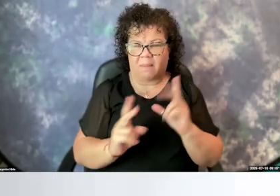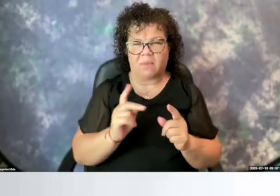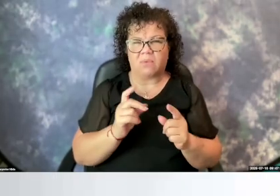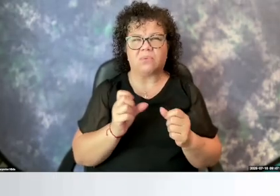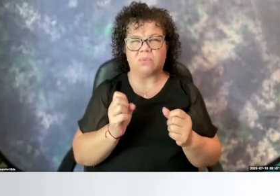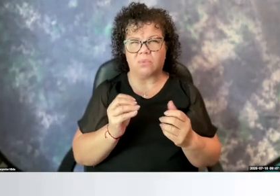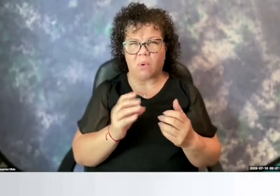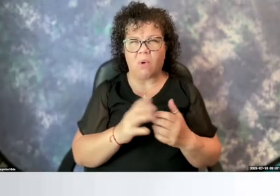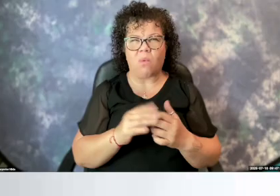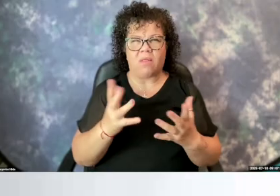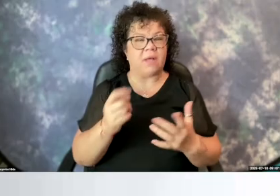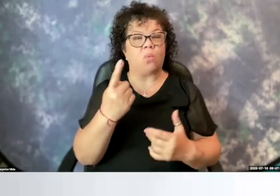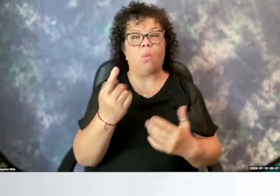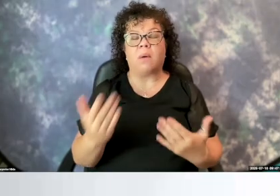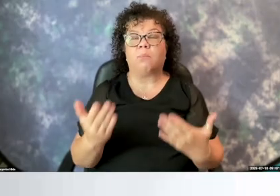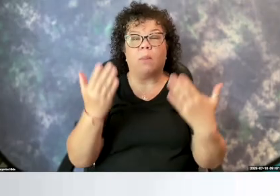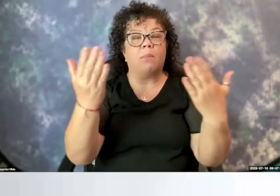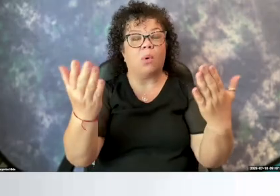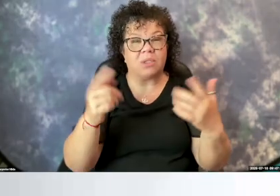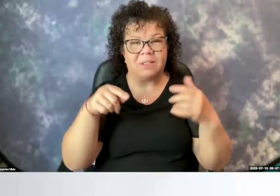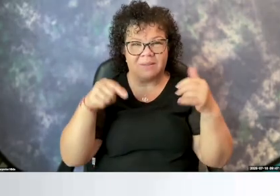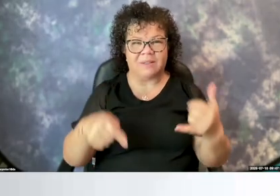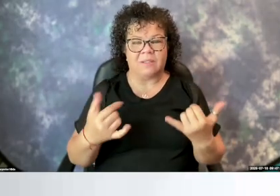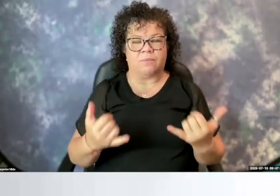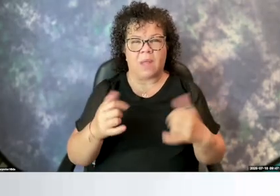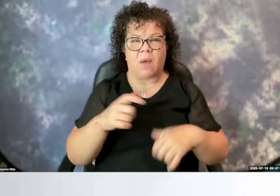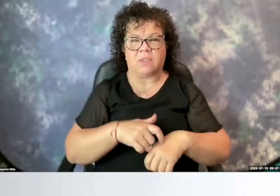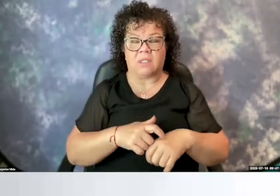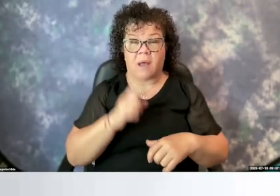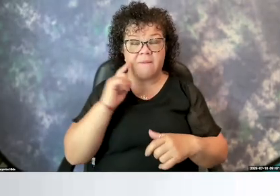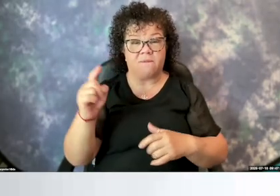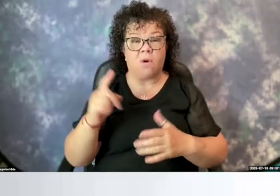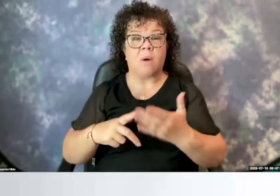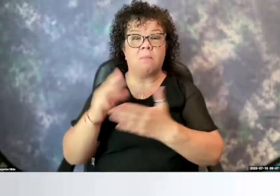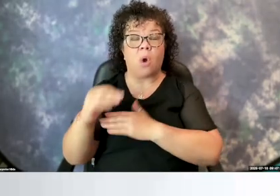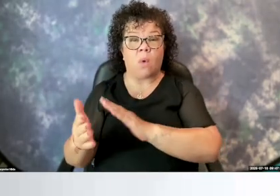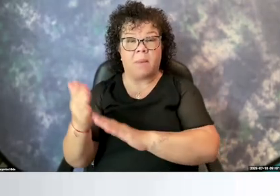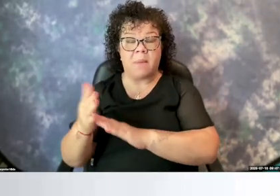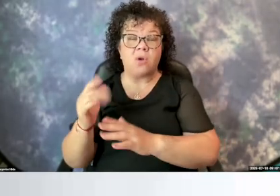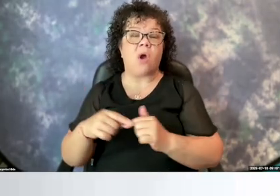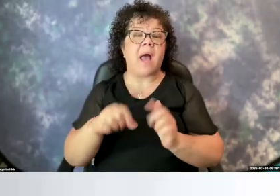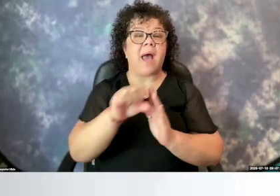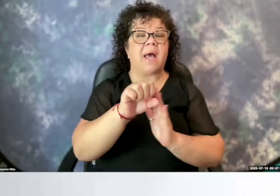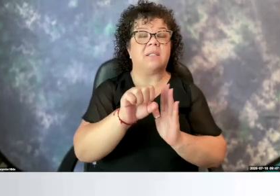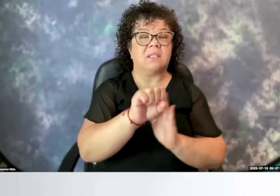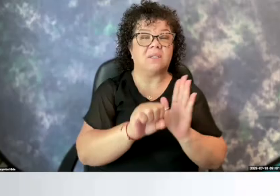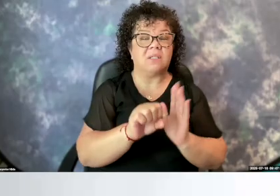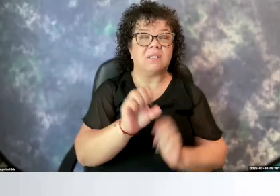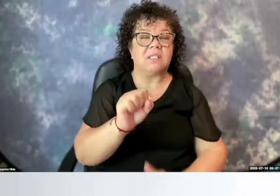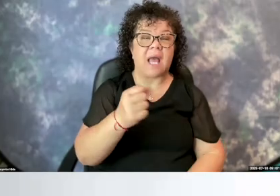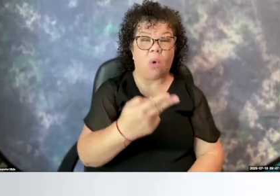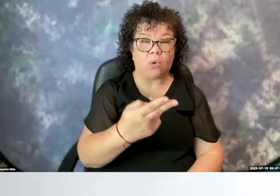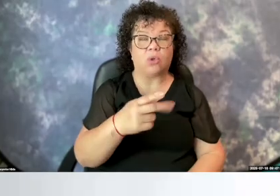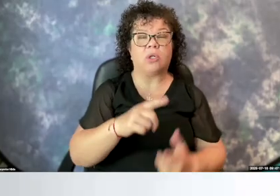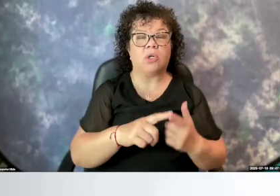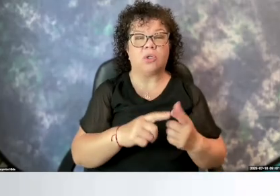this, again, it's a proposal. I do want to highlight that this is a time for our program administrators as well as our stakeholders to weigh in